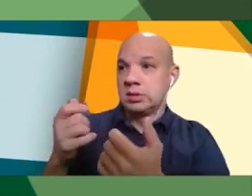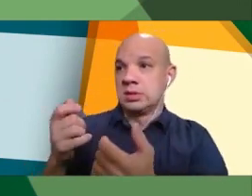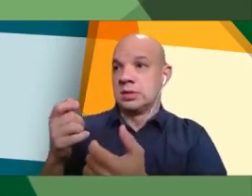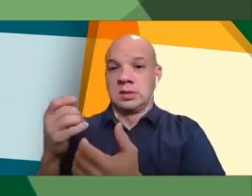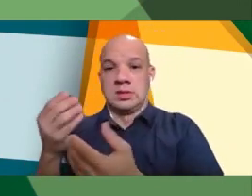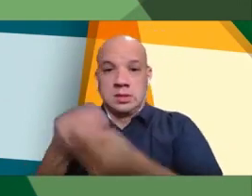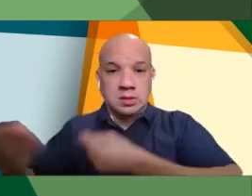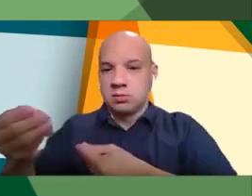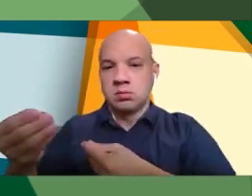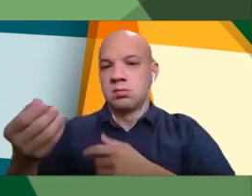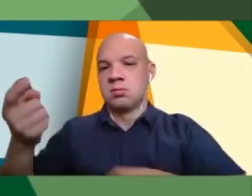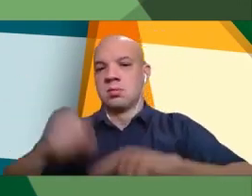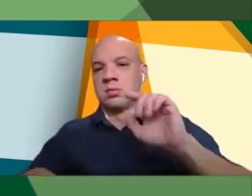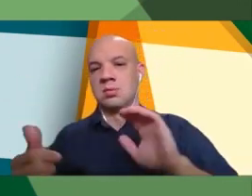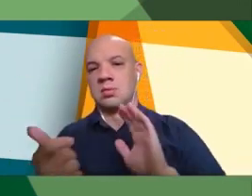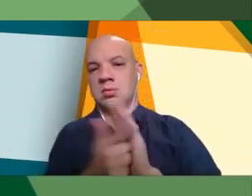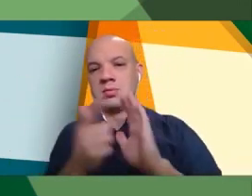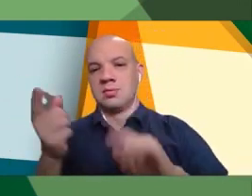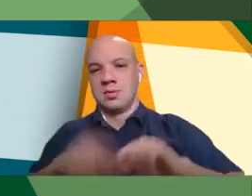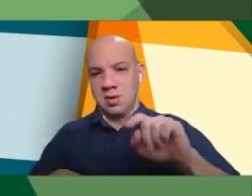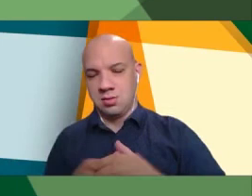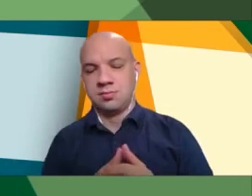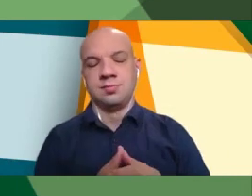this briefly